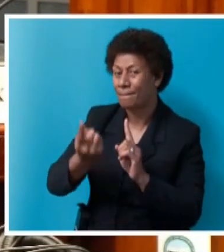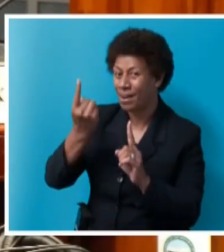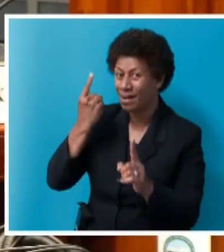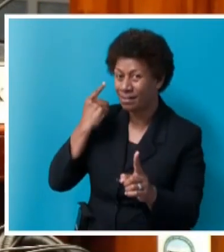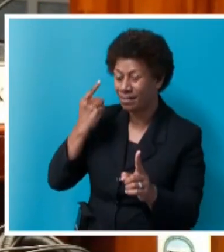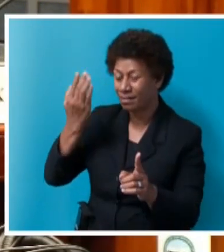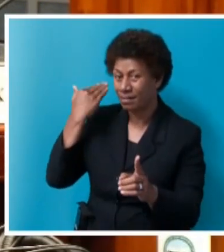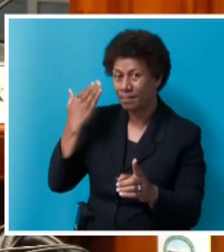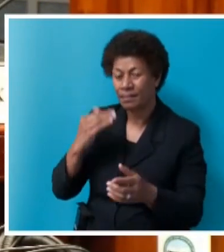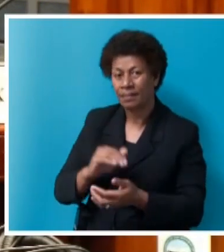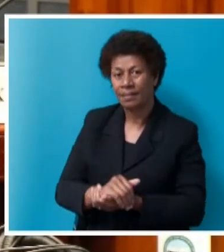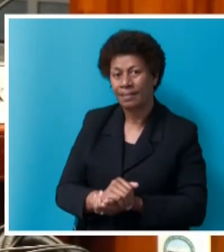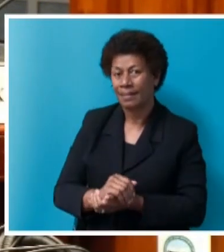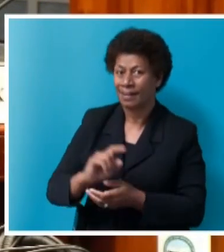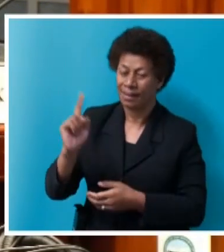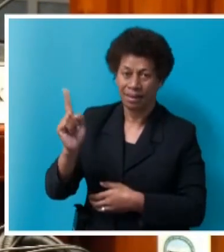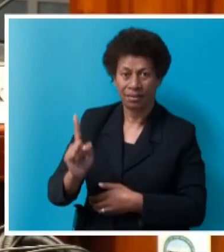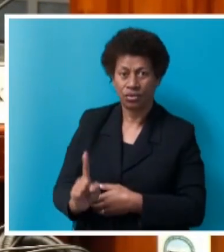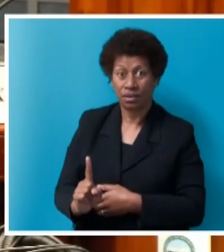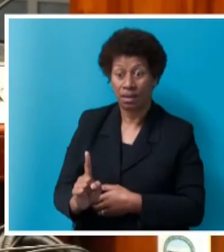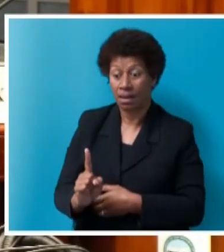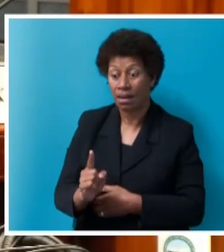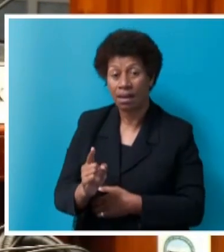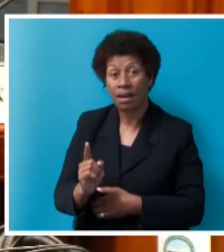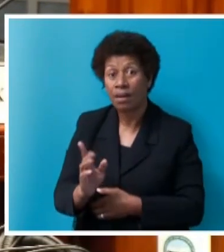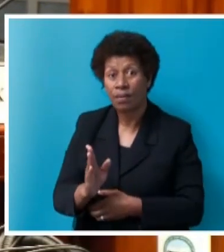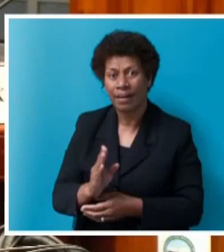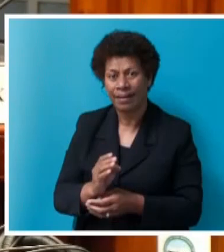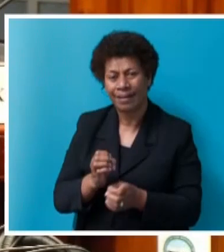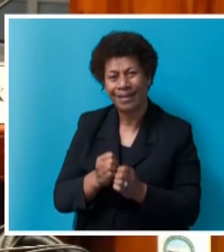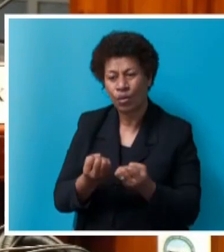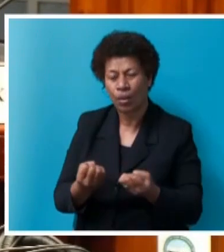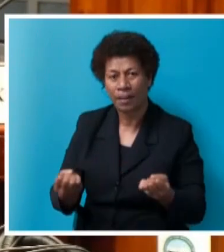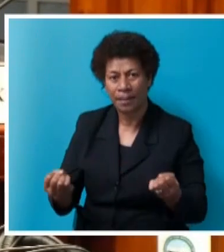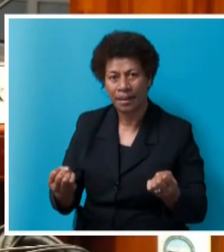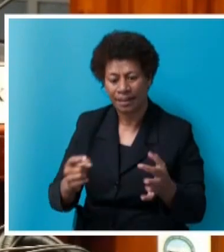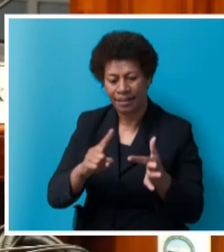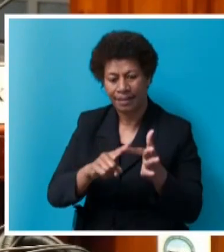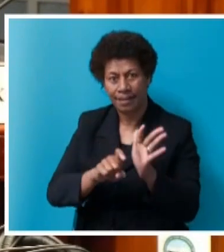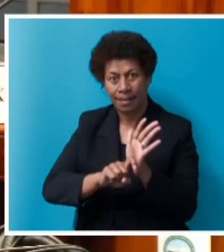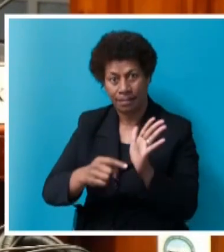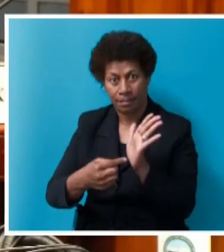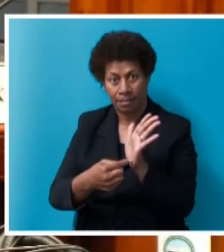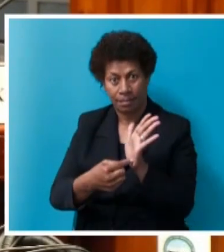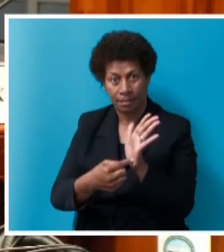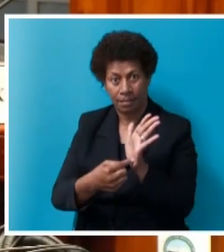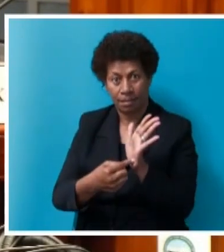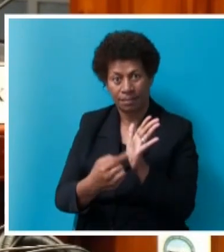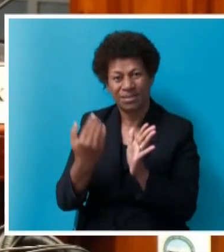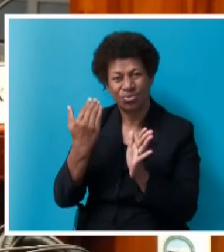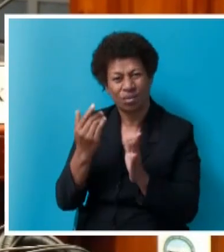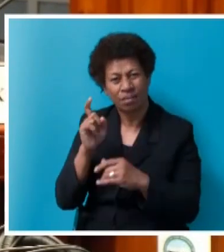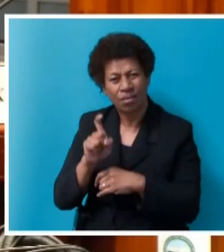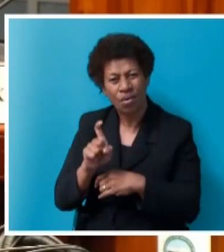electrical resistivity tomography, or ERT, as they call it. ERT is